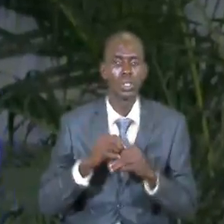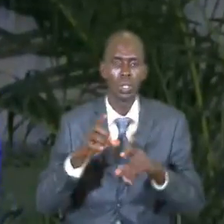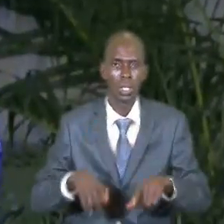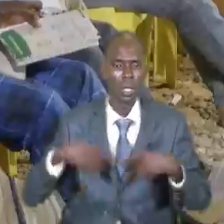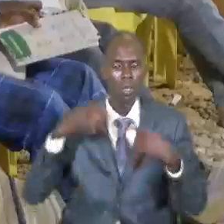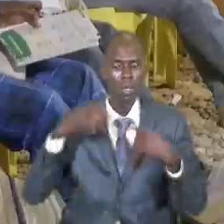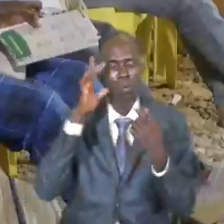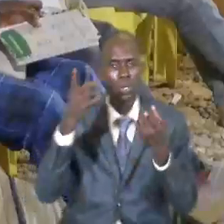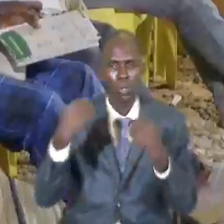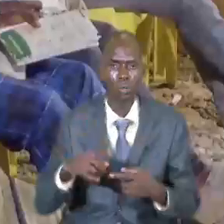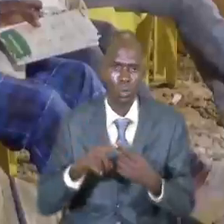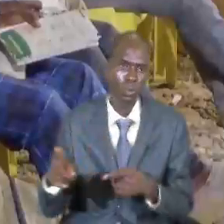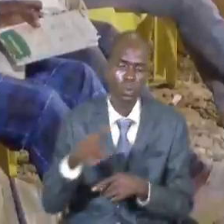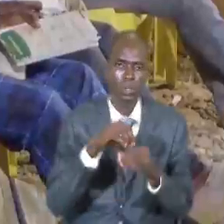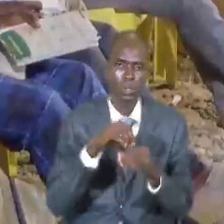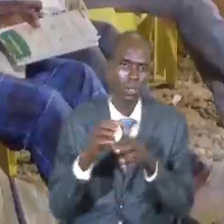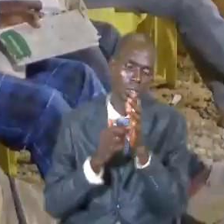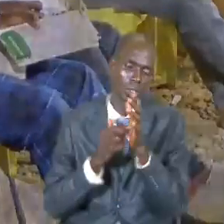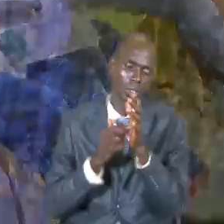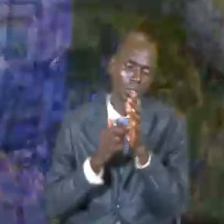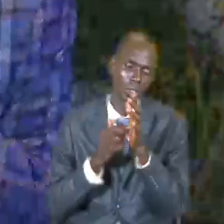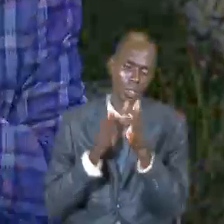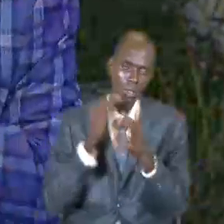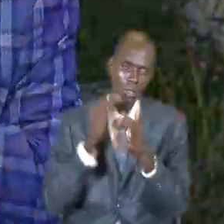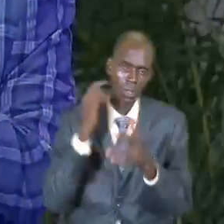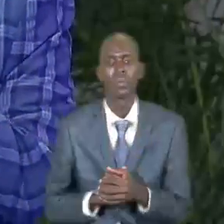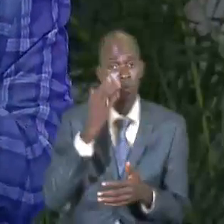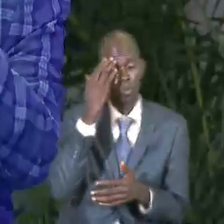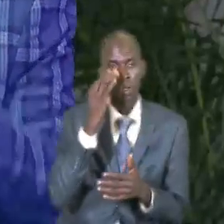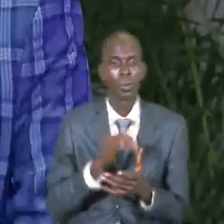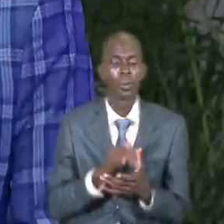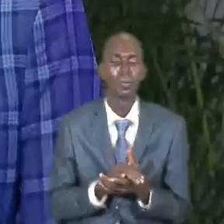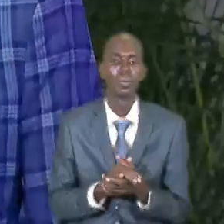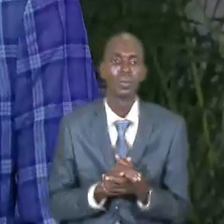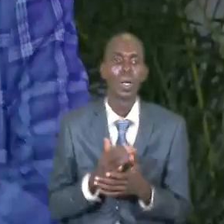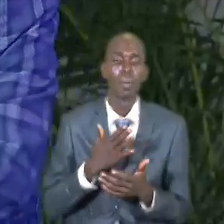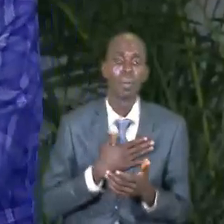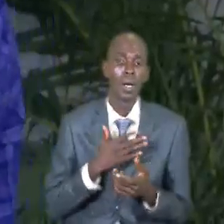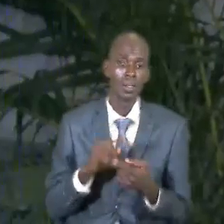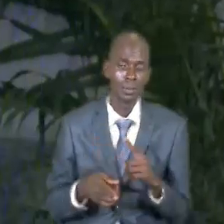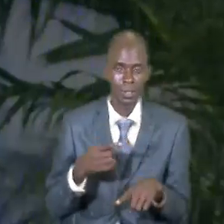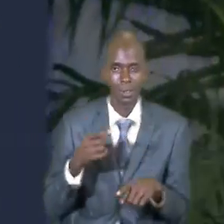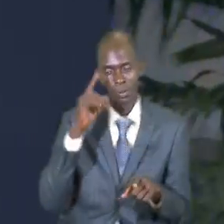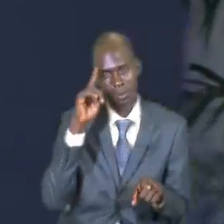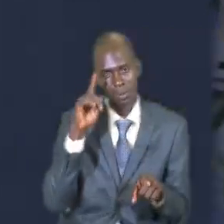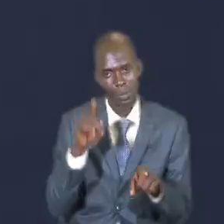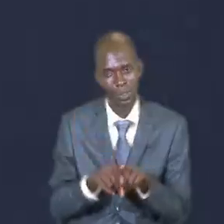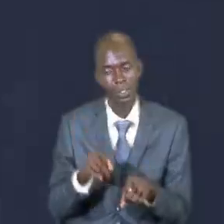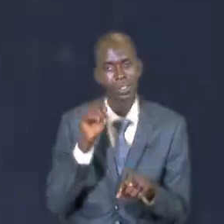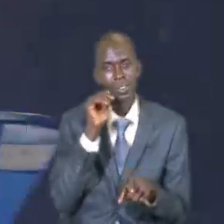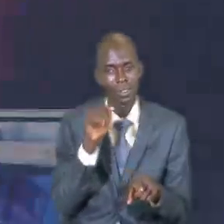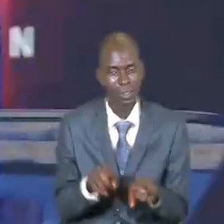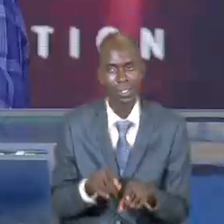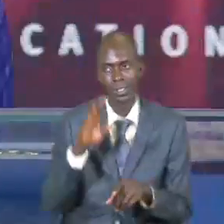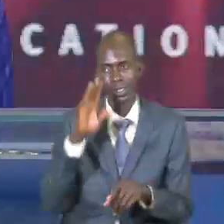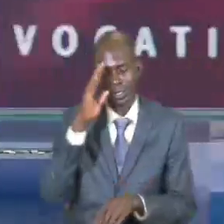Jesus' name. You know, my friends, brothers and sisters, sons and daughters, many people, in fact,